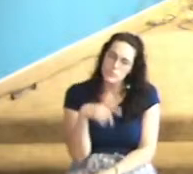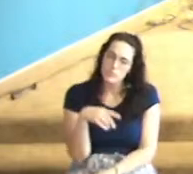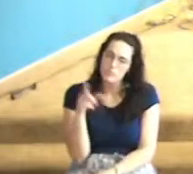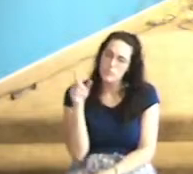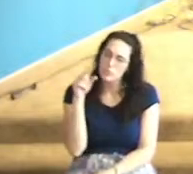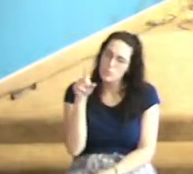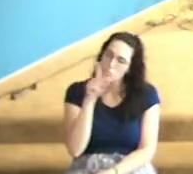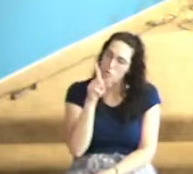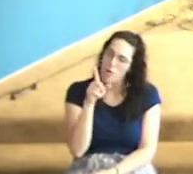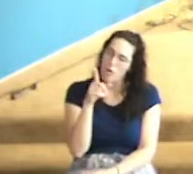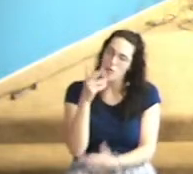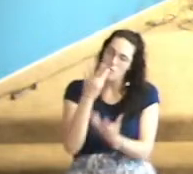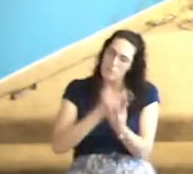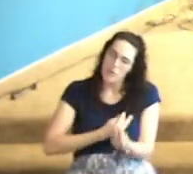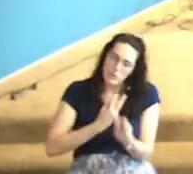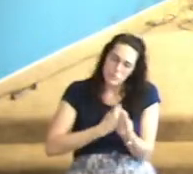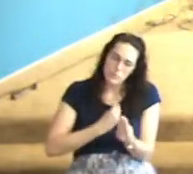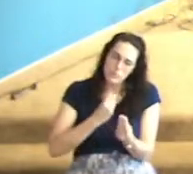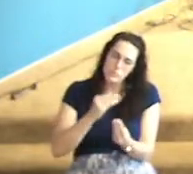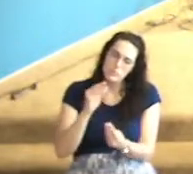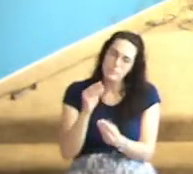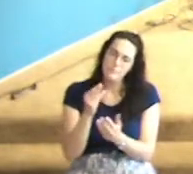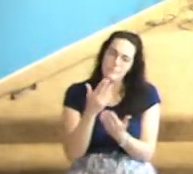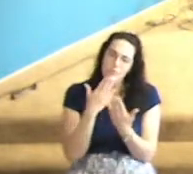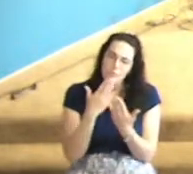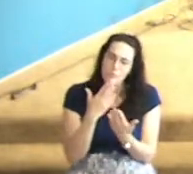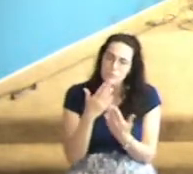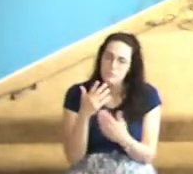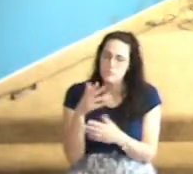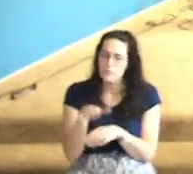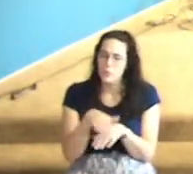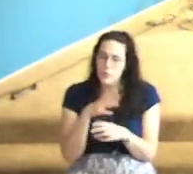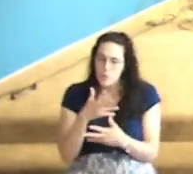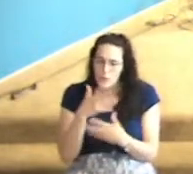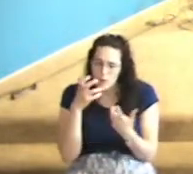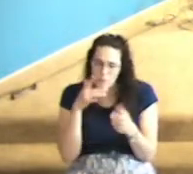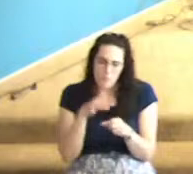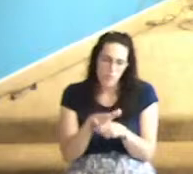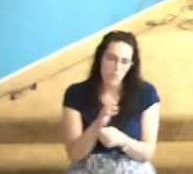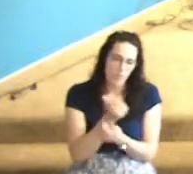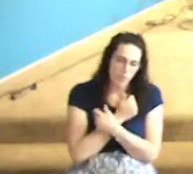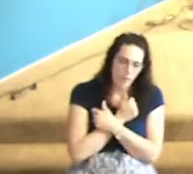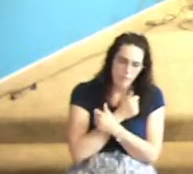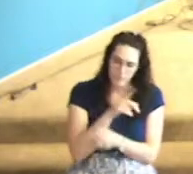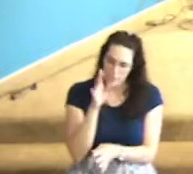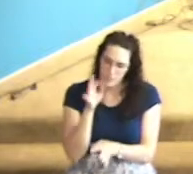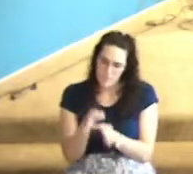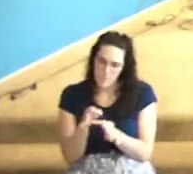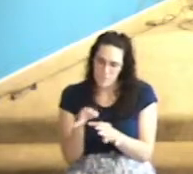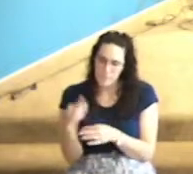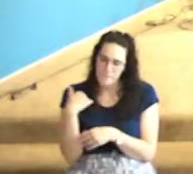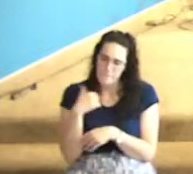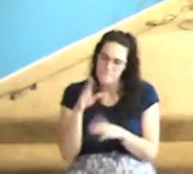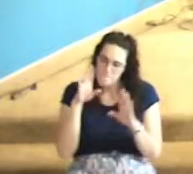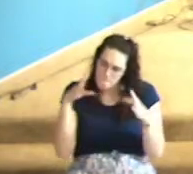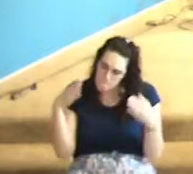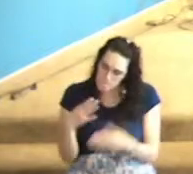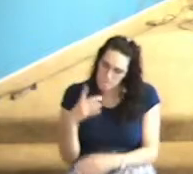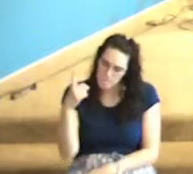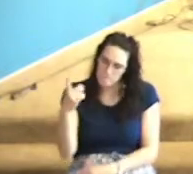are compassionate and gracious, slow to anger, abounding in love and faithfulness, and we lean into you